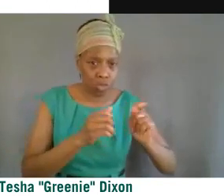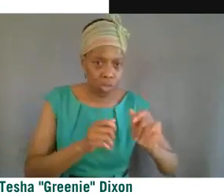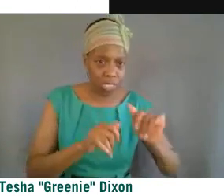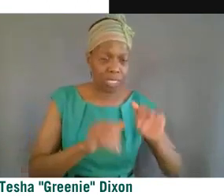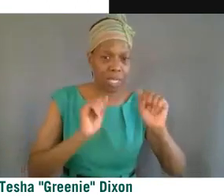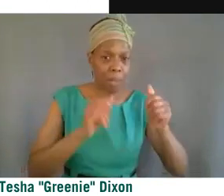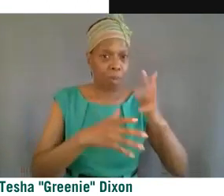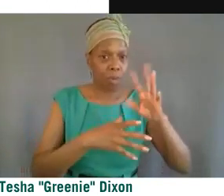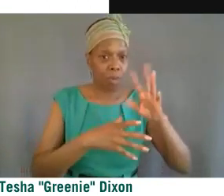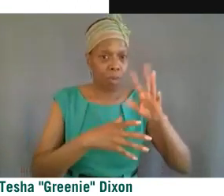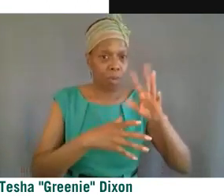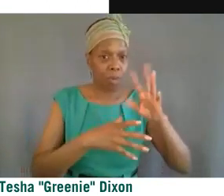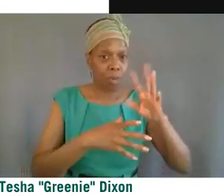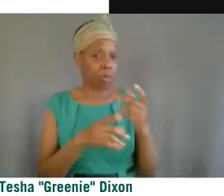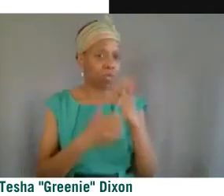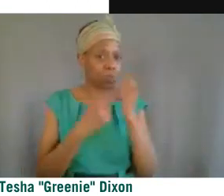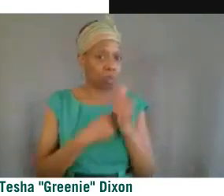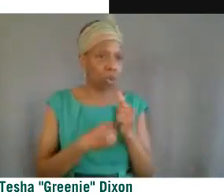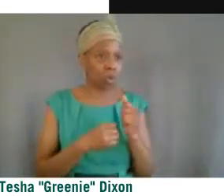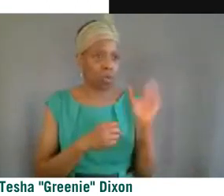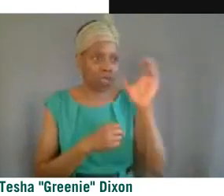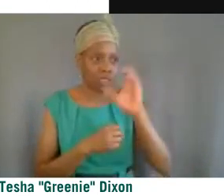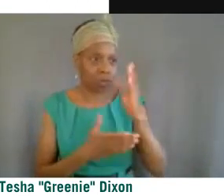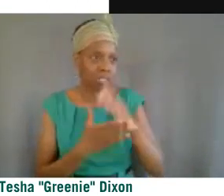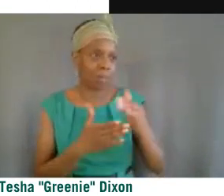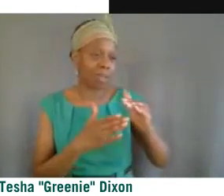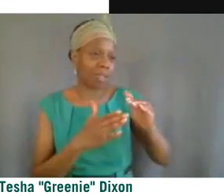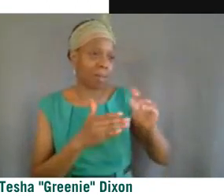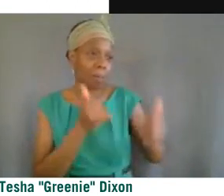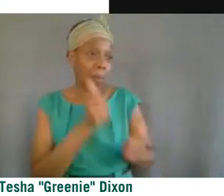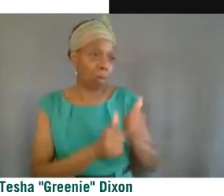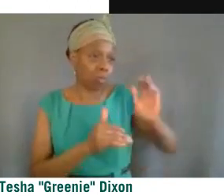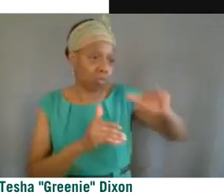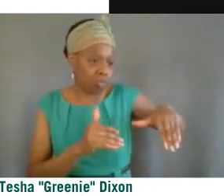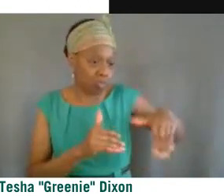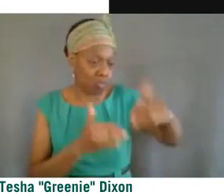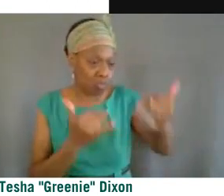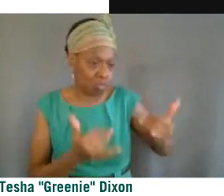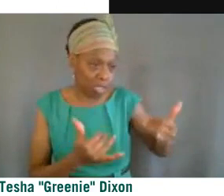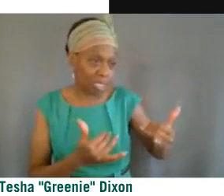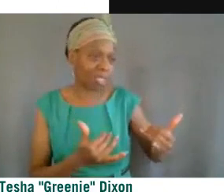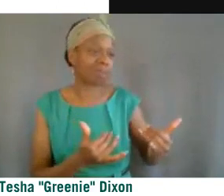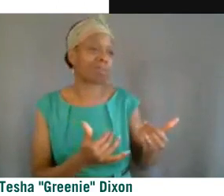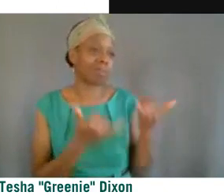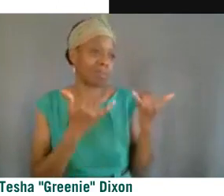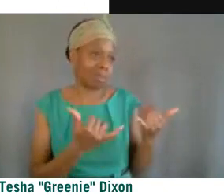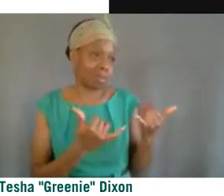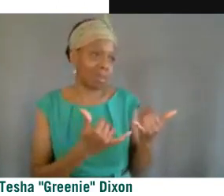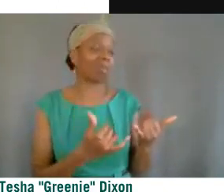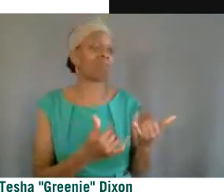So it's always worth sort of exploring some of the latest tech that's out there. And that's even for people who,